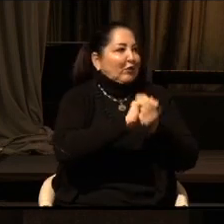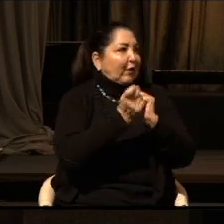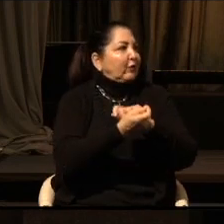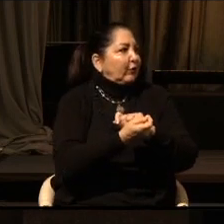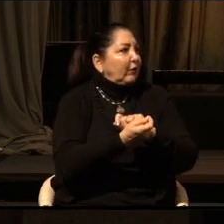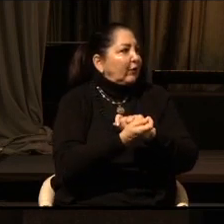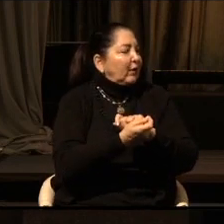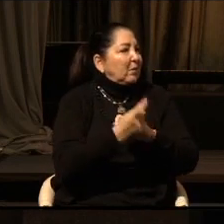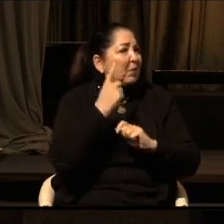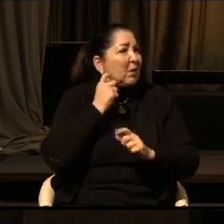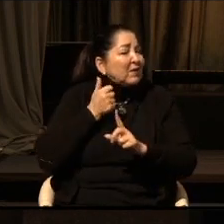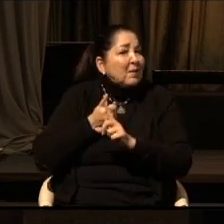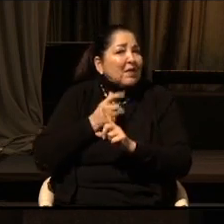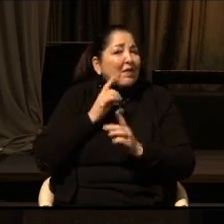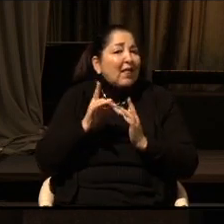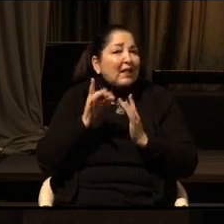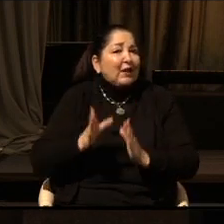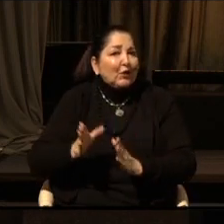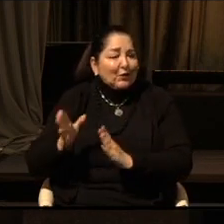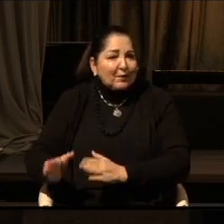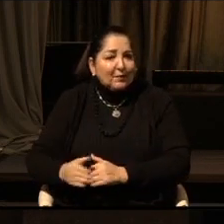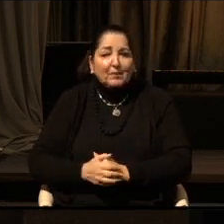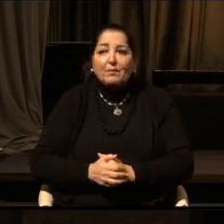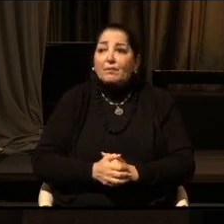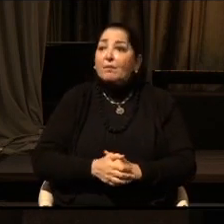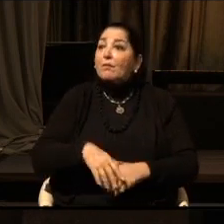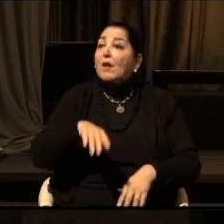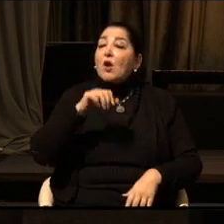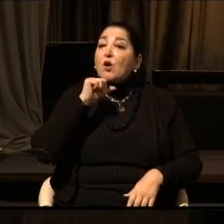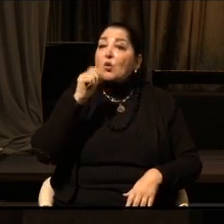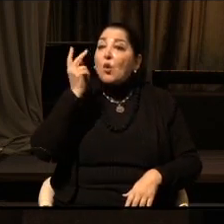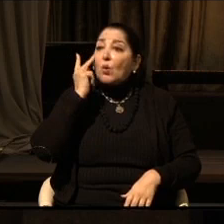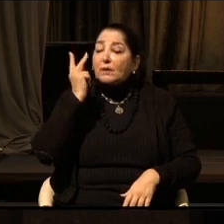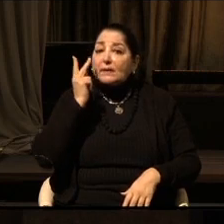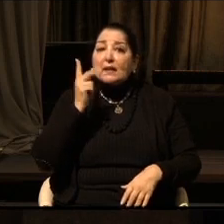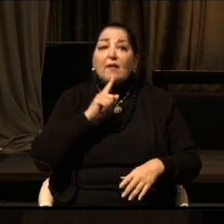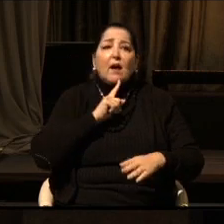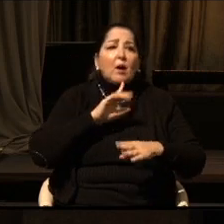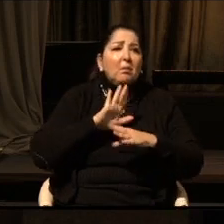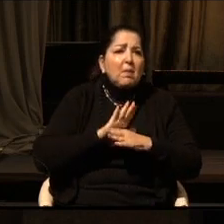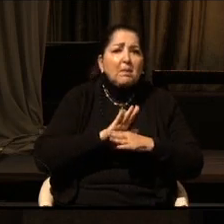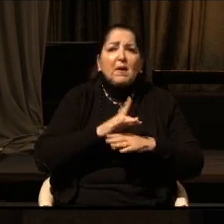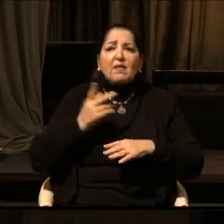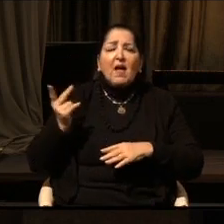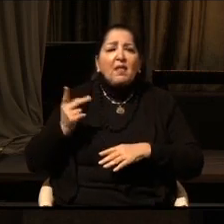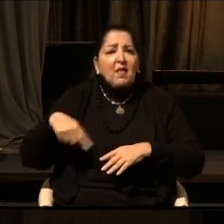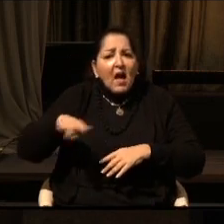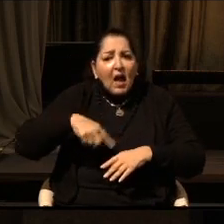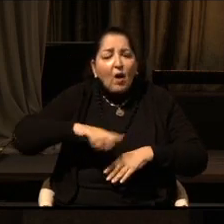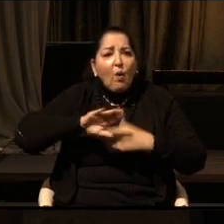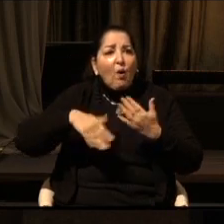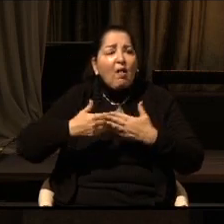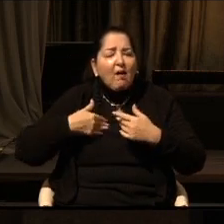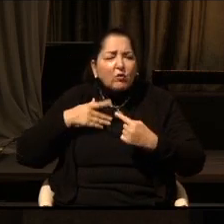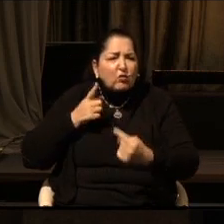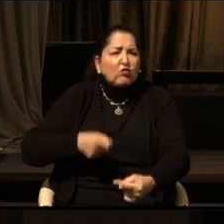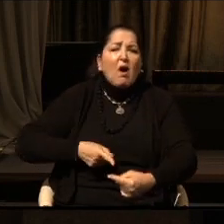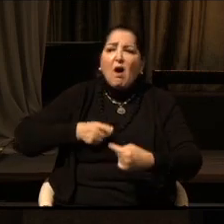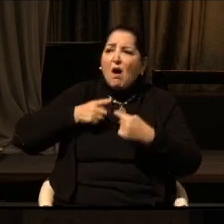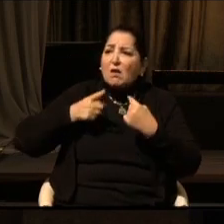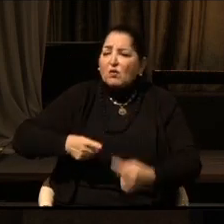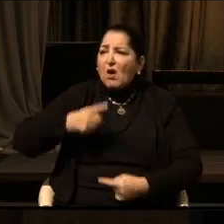what you won't see is the rigorous commitment to grappling with these challenges, engaging in hard